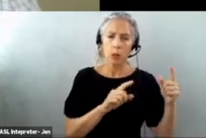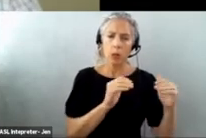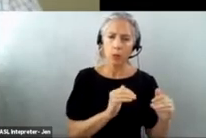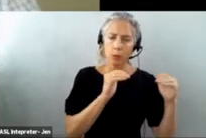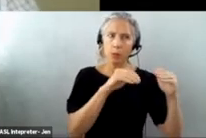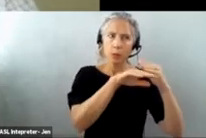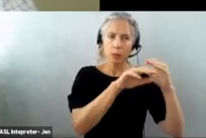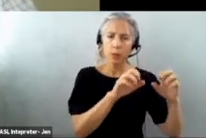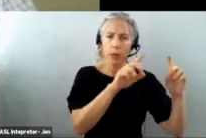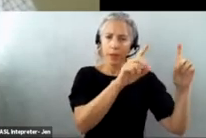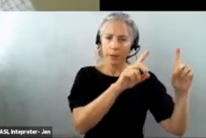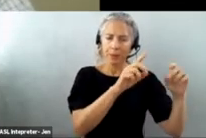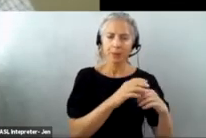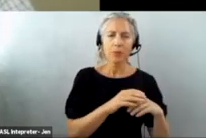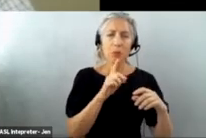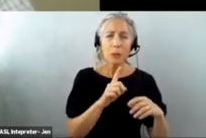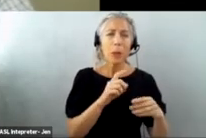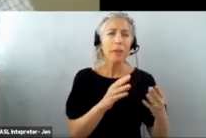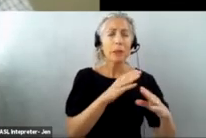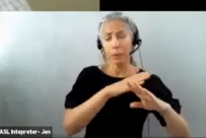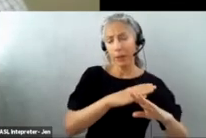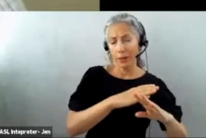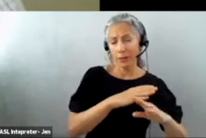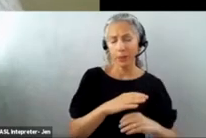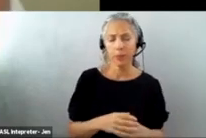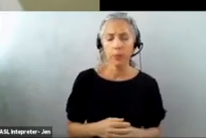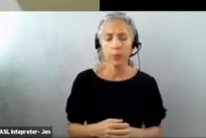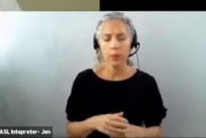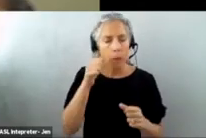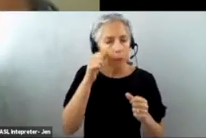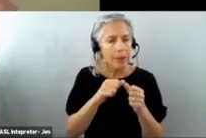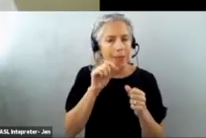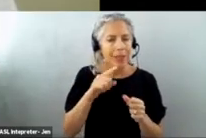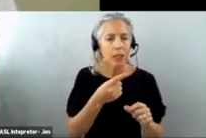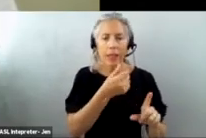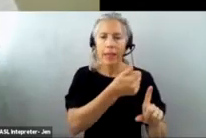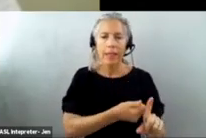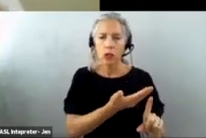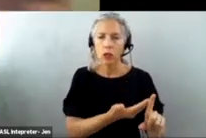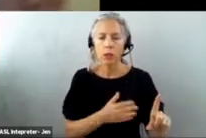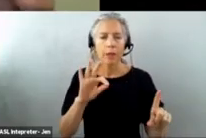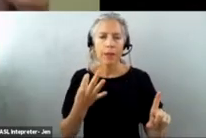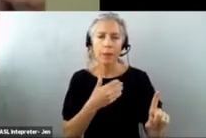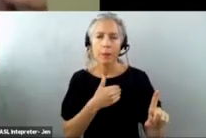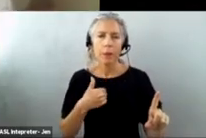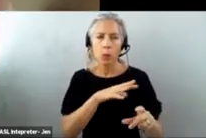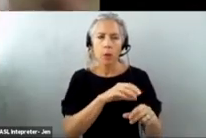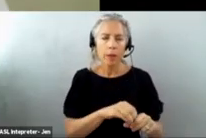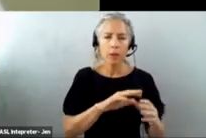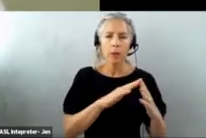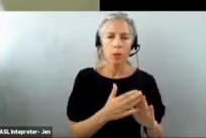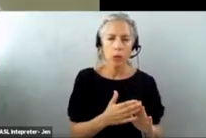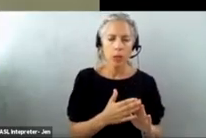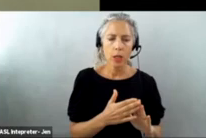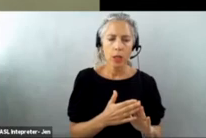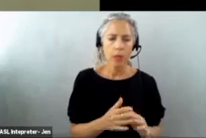education, or at least it creates a barrier. Now let's also remember, it's not just that individual, it's a family member in a community. And as we